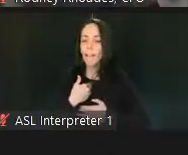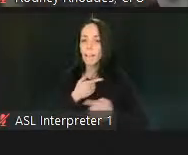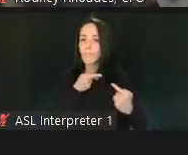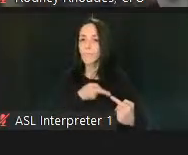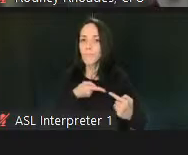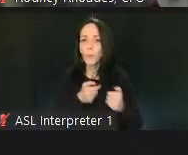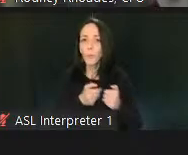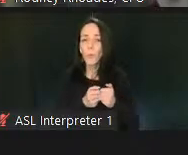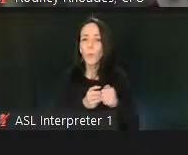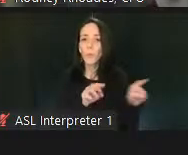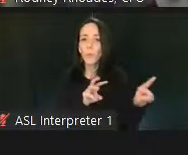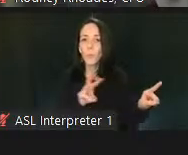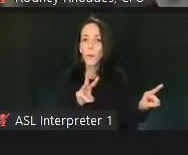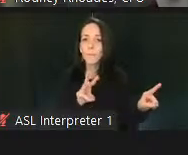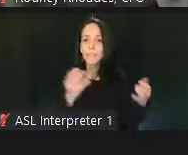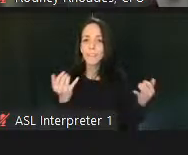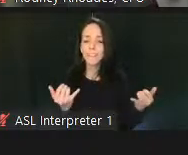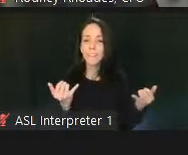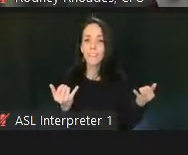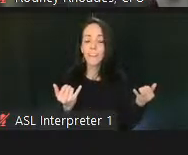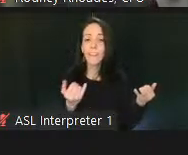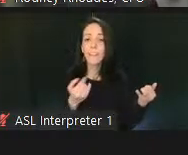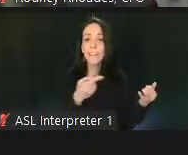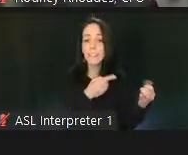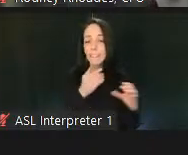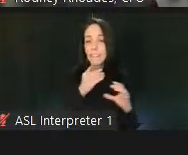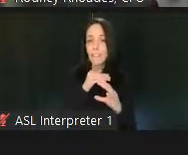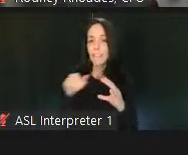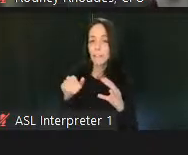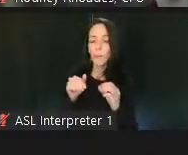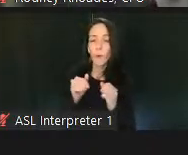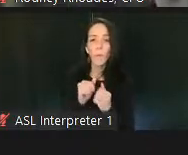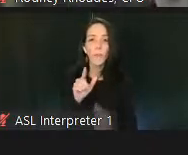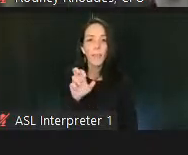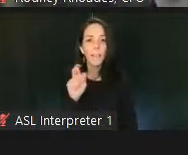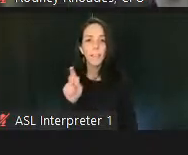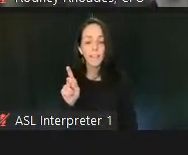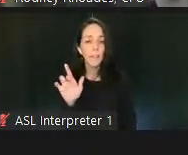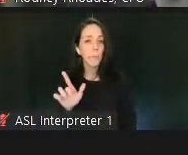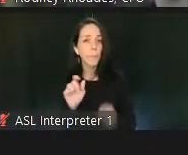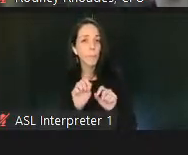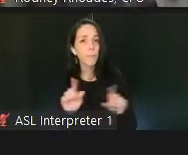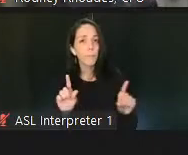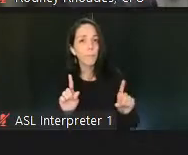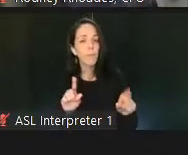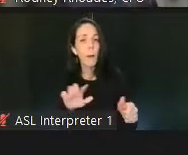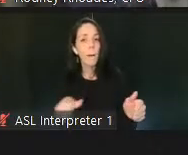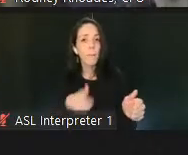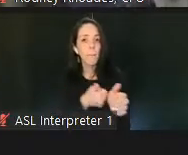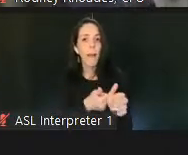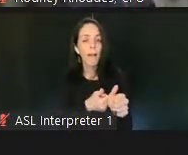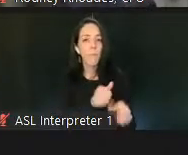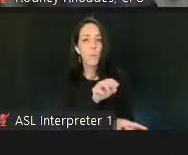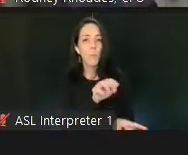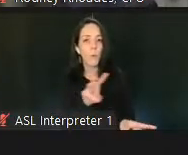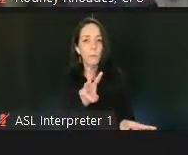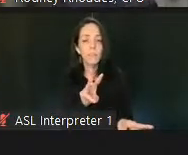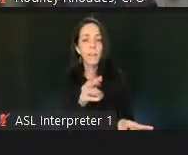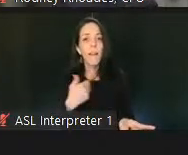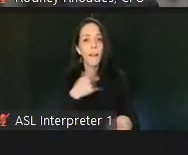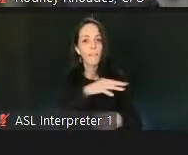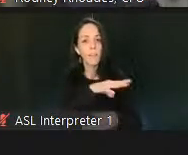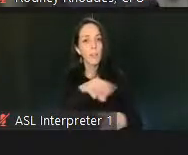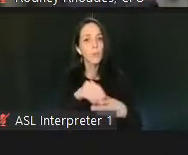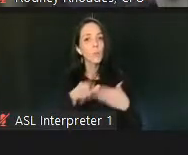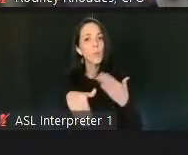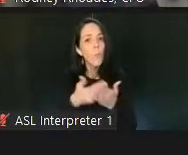website, and he provided an email with a link to a backup site that included all of the